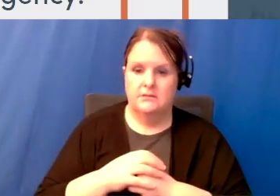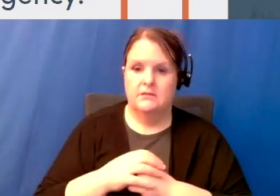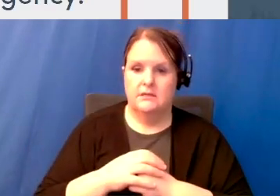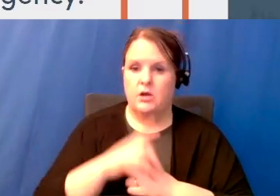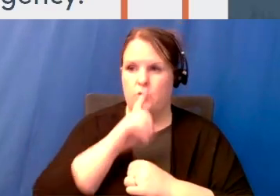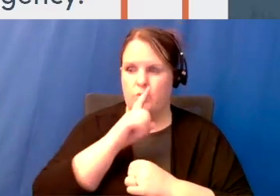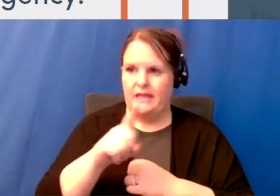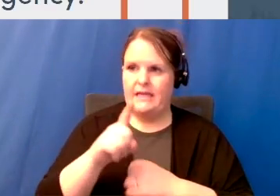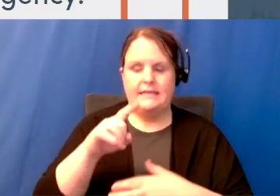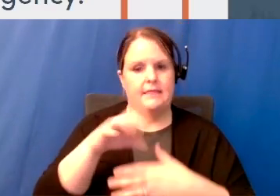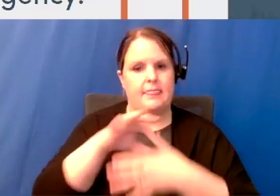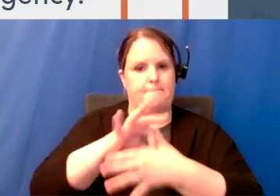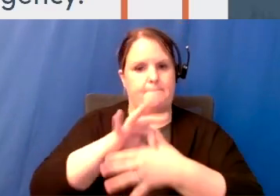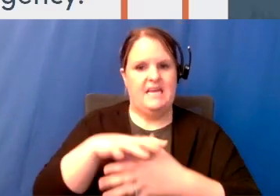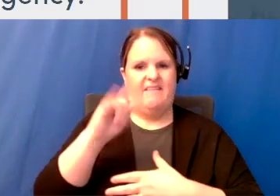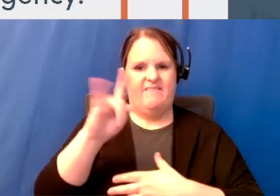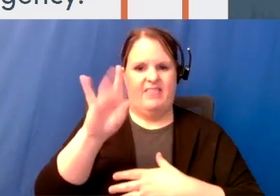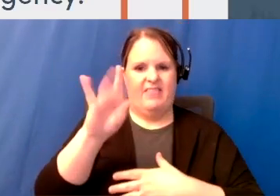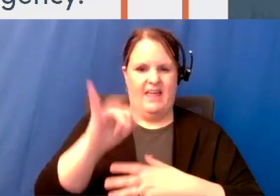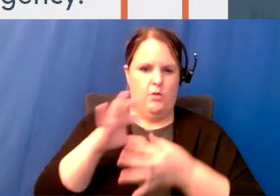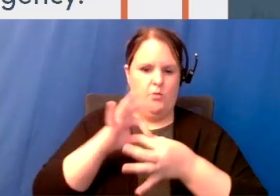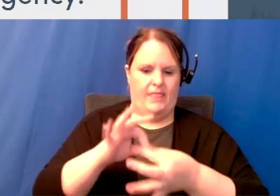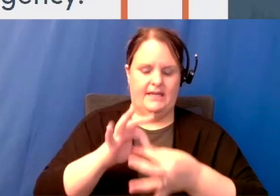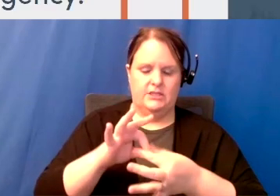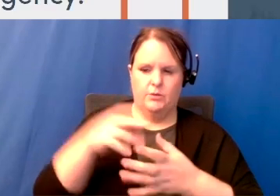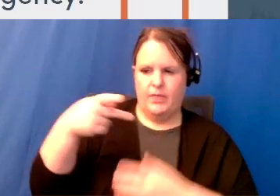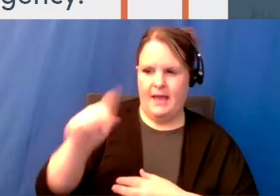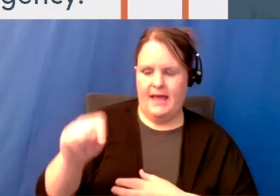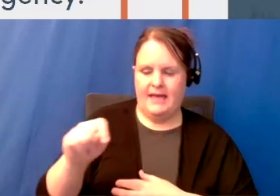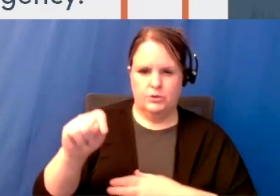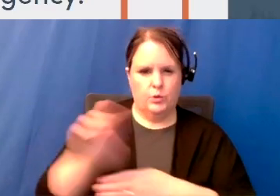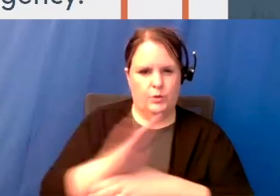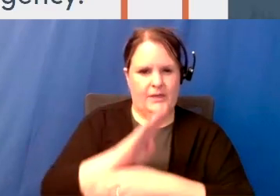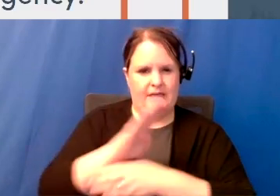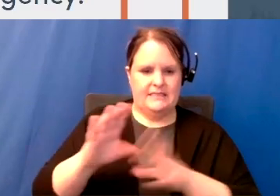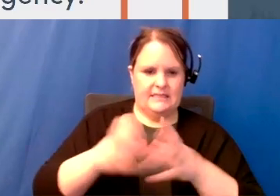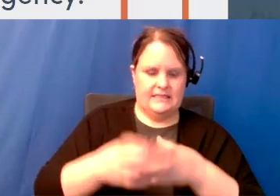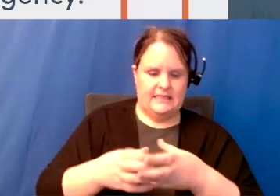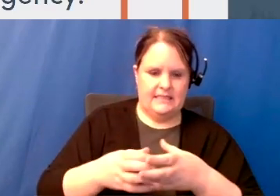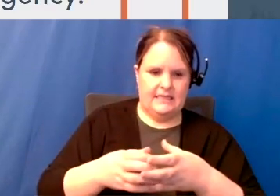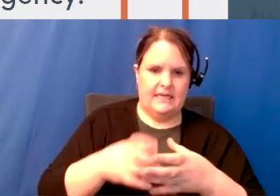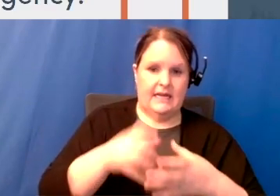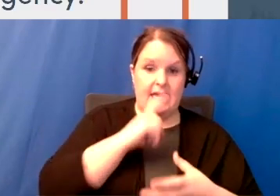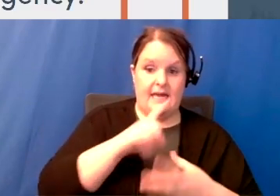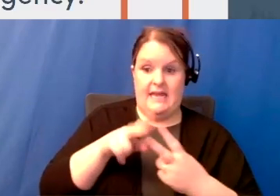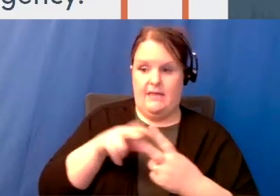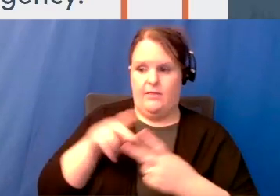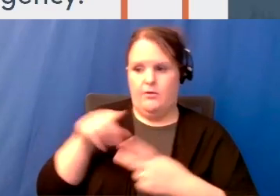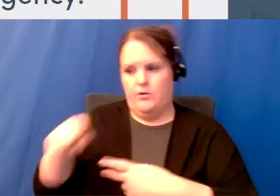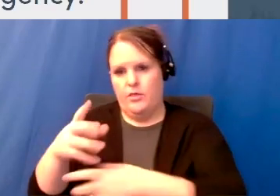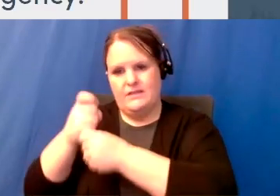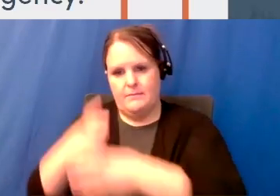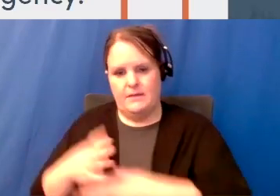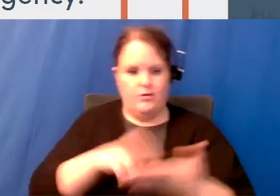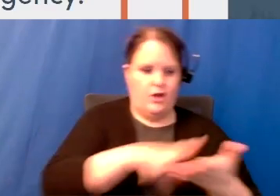pass-through entity and the either the subrecipient or the contractor. It's the substance of that relationship that determines